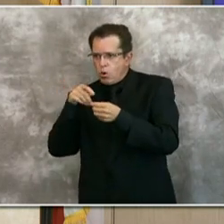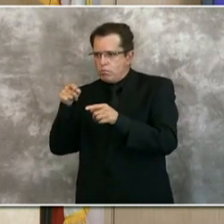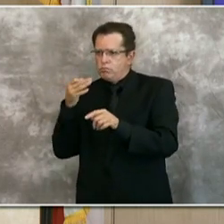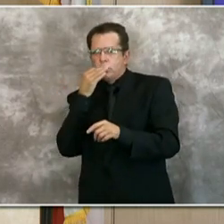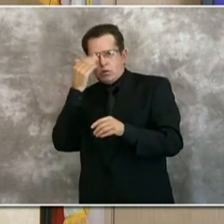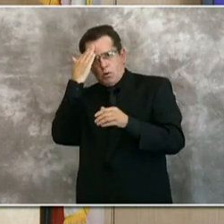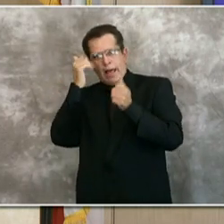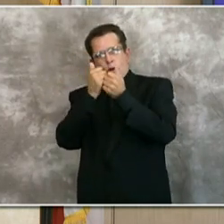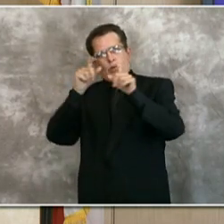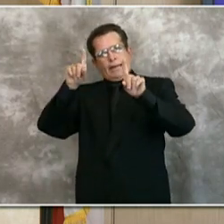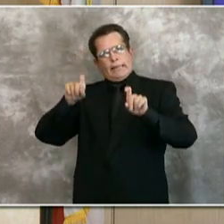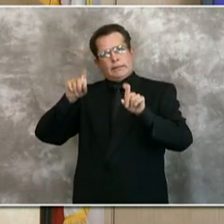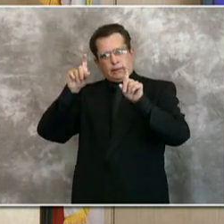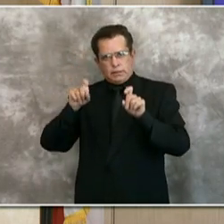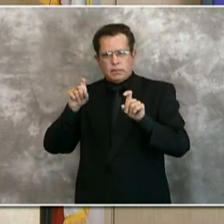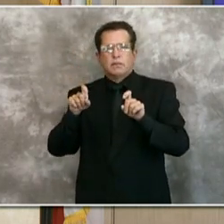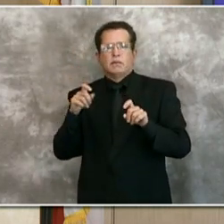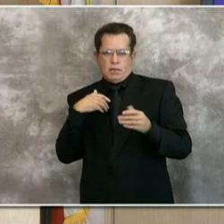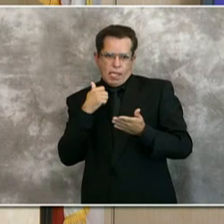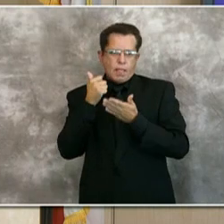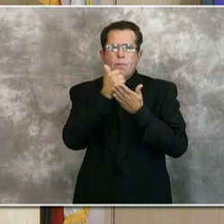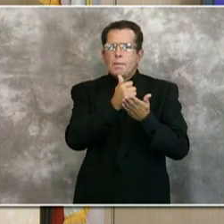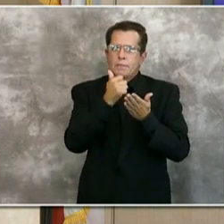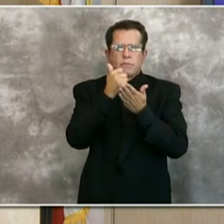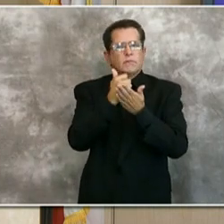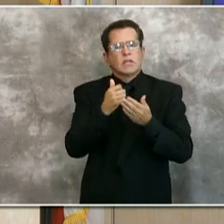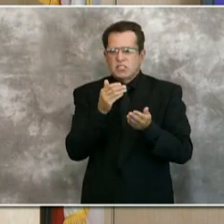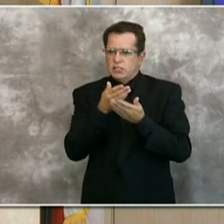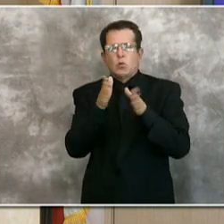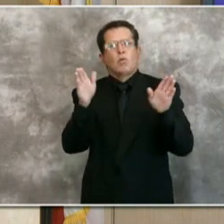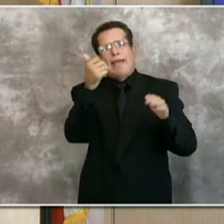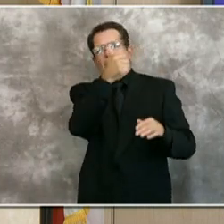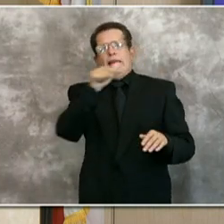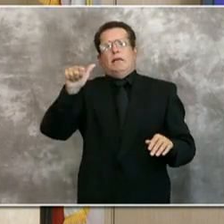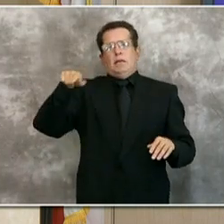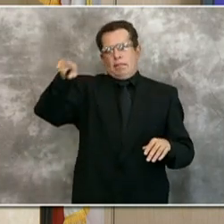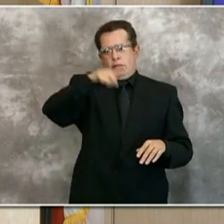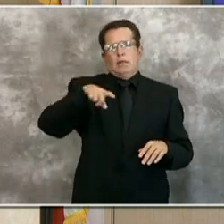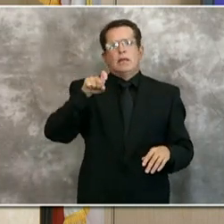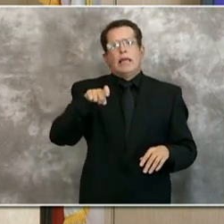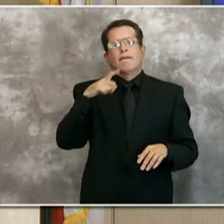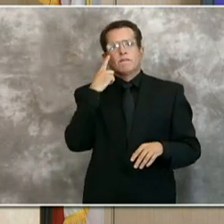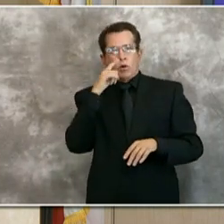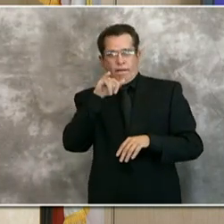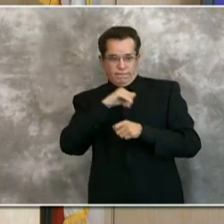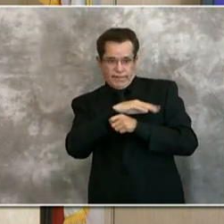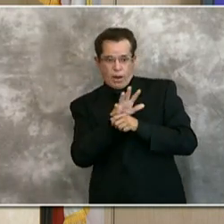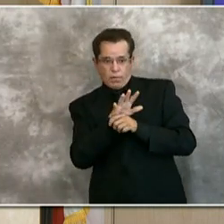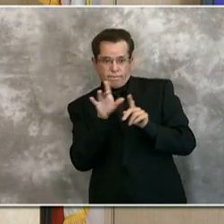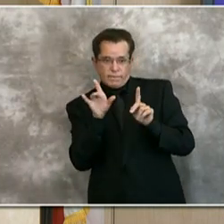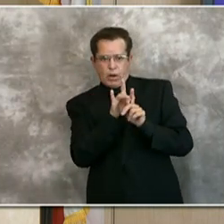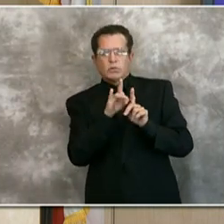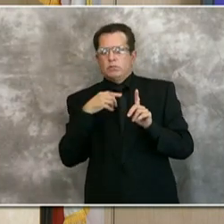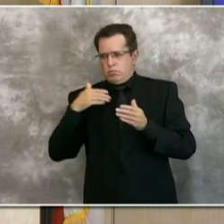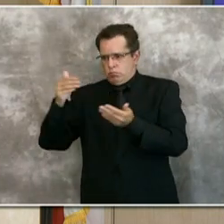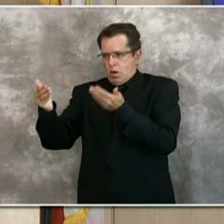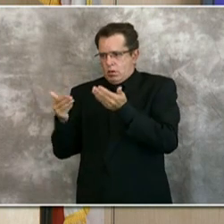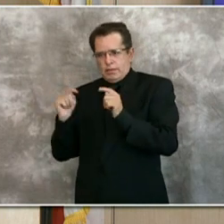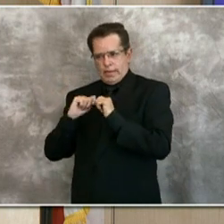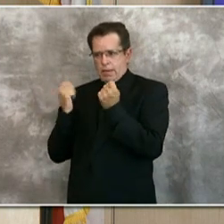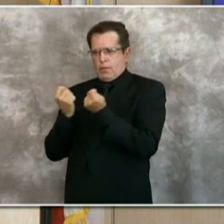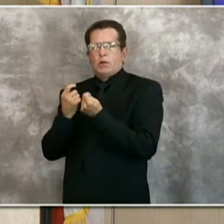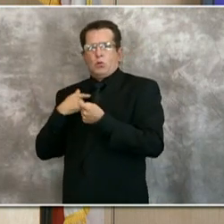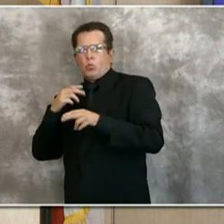and things like public health rooms, along with general information about coronavirus, and we're striving to make sure that our response